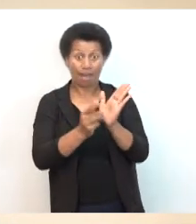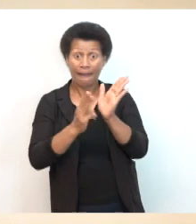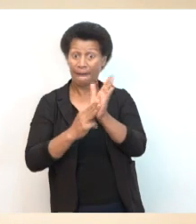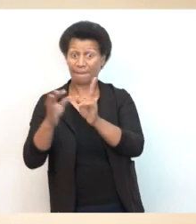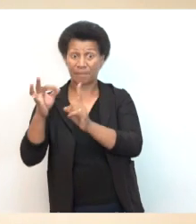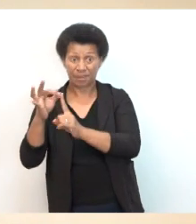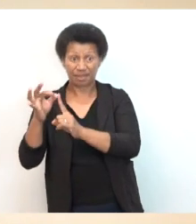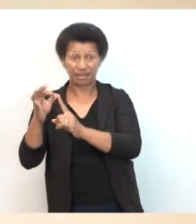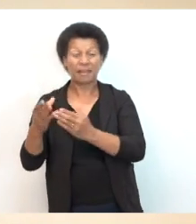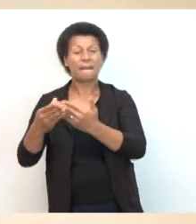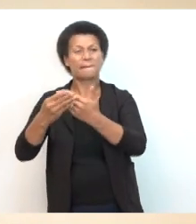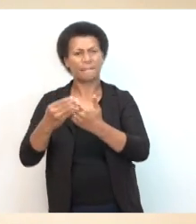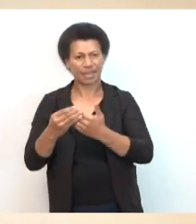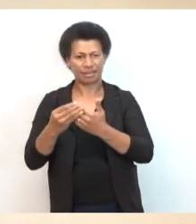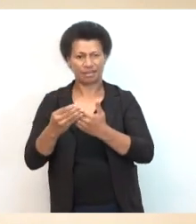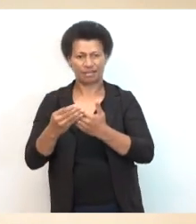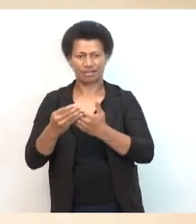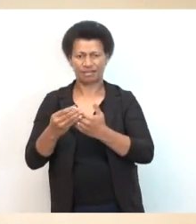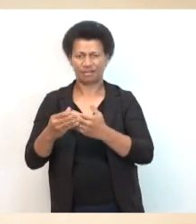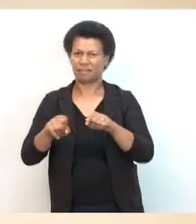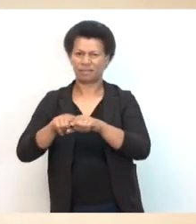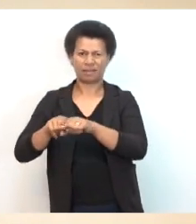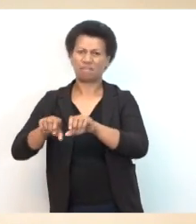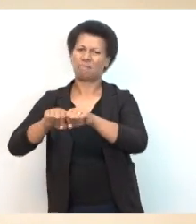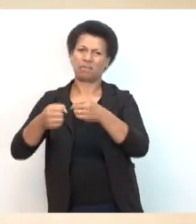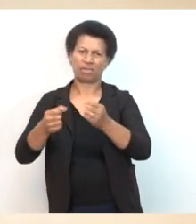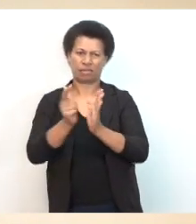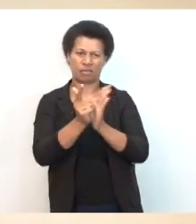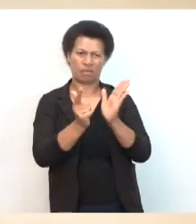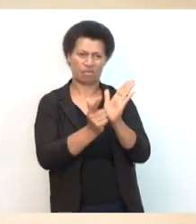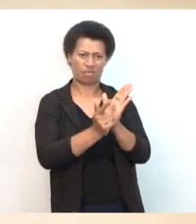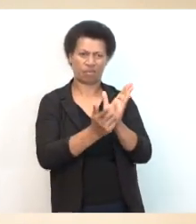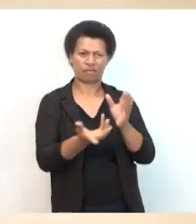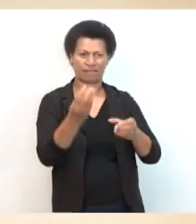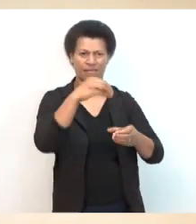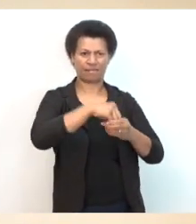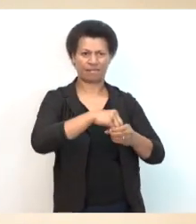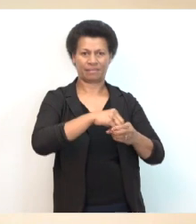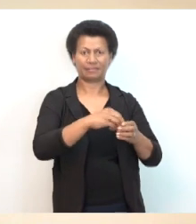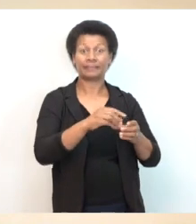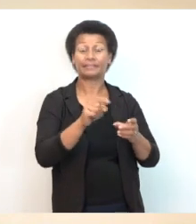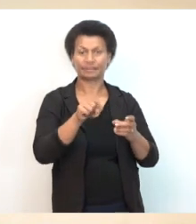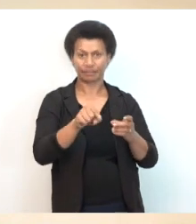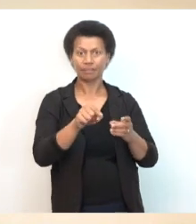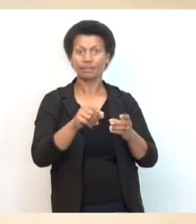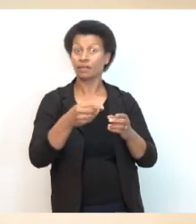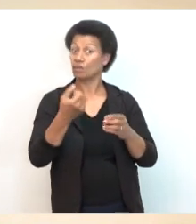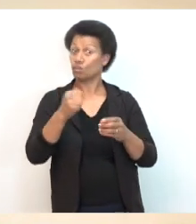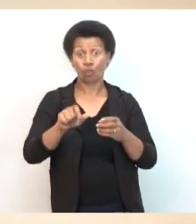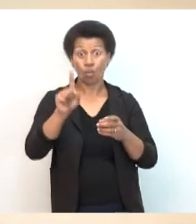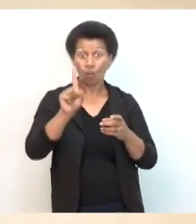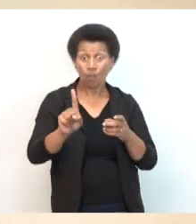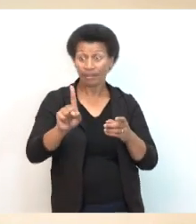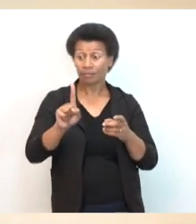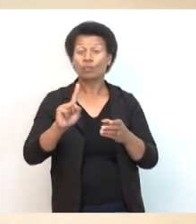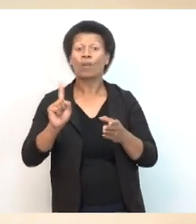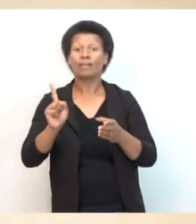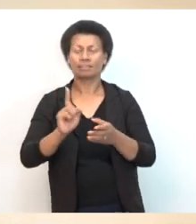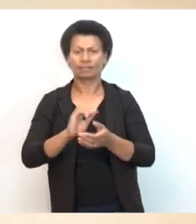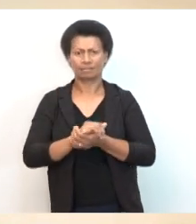party official of the FijiFirst Party. No one has commented on the fact that former Prime